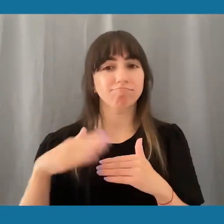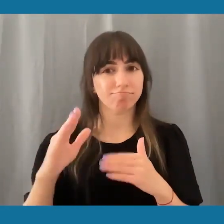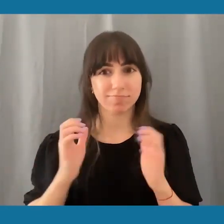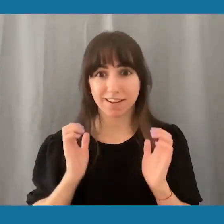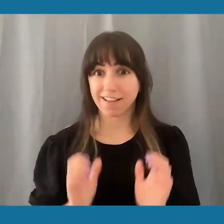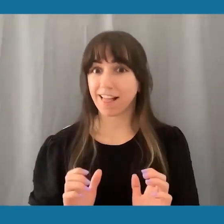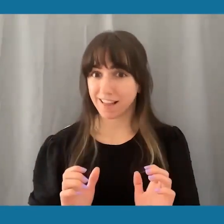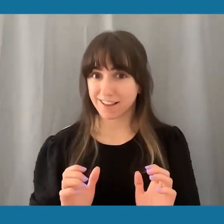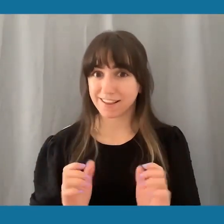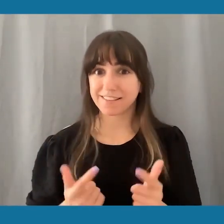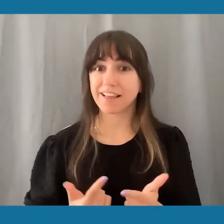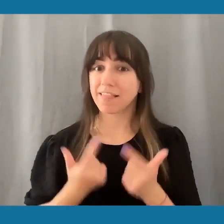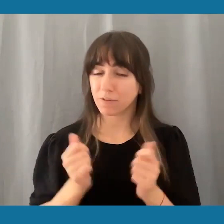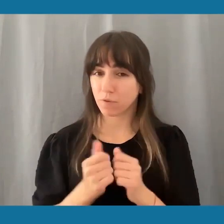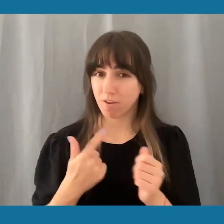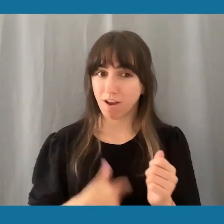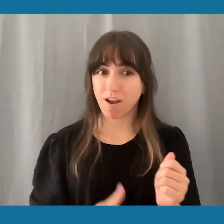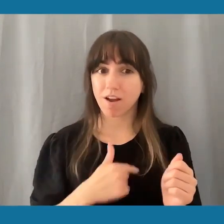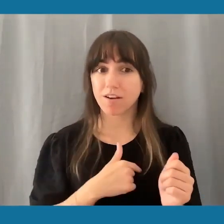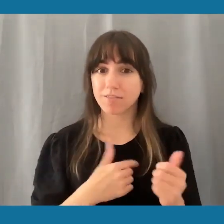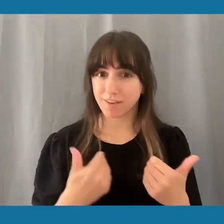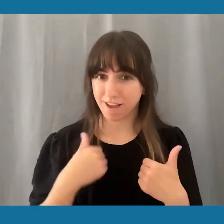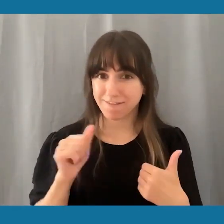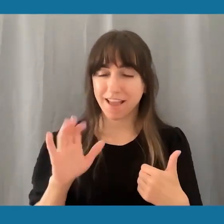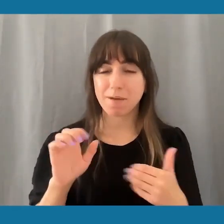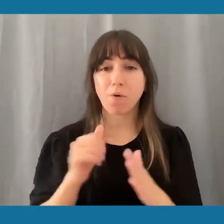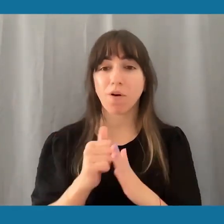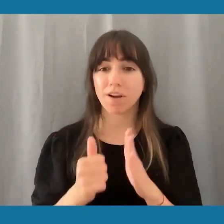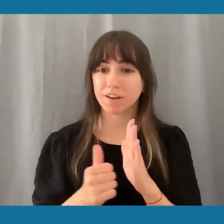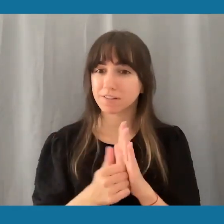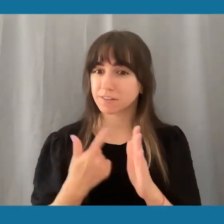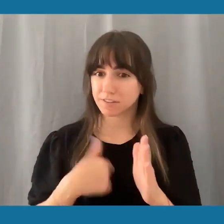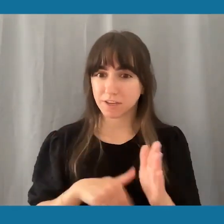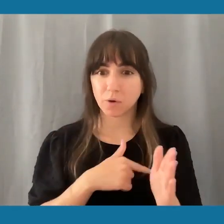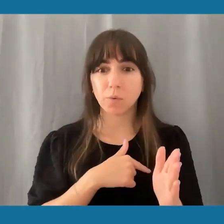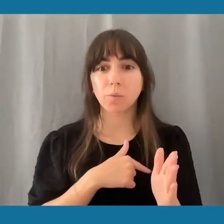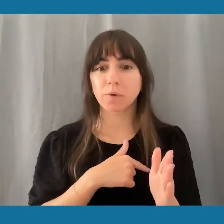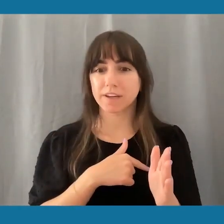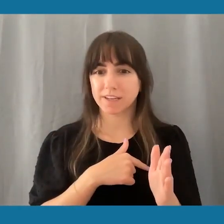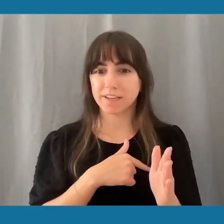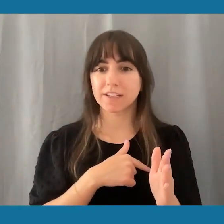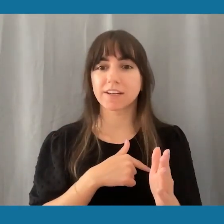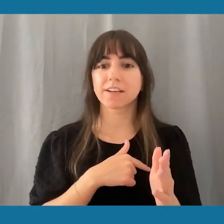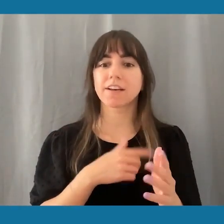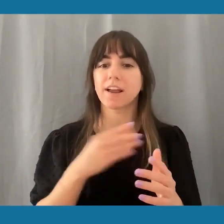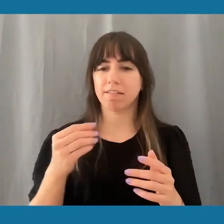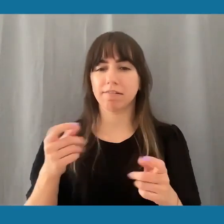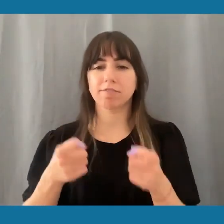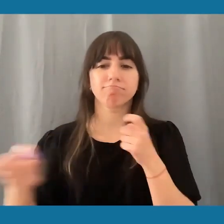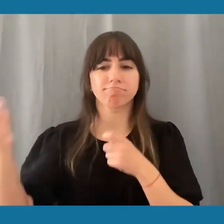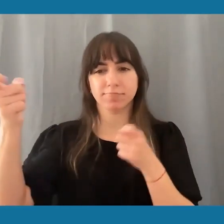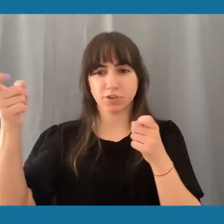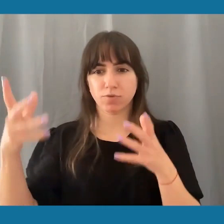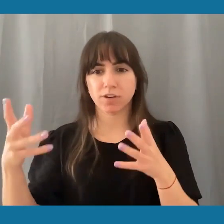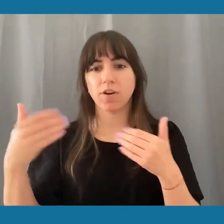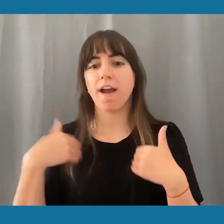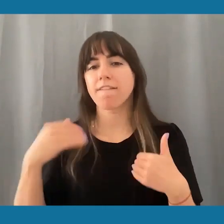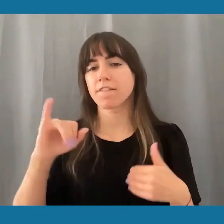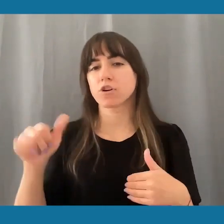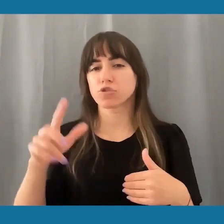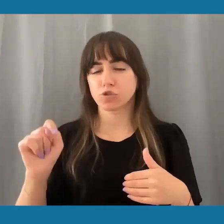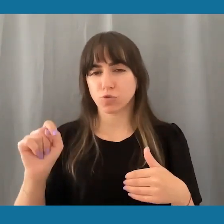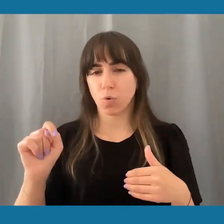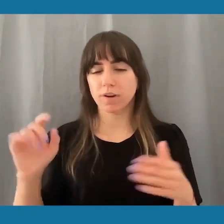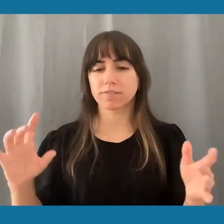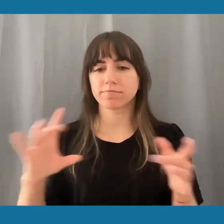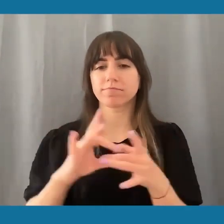we have a joint what we call ALR, account, so that should something happen to me, we have a